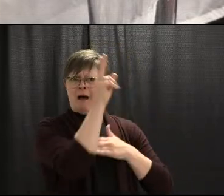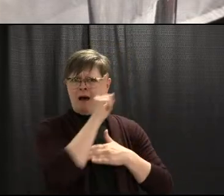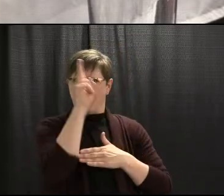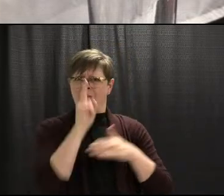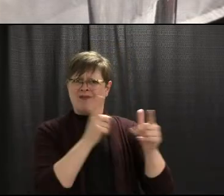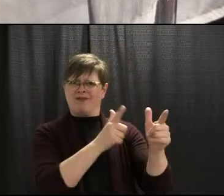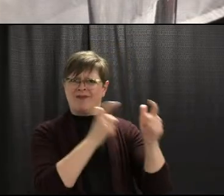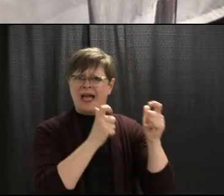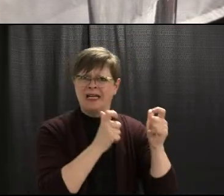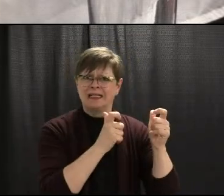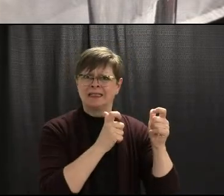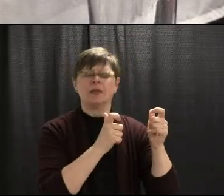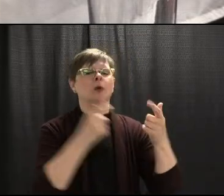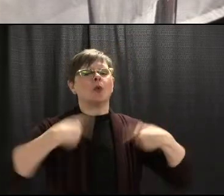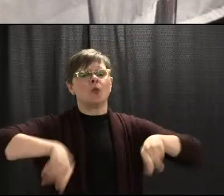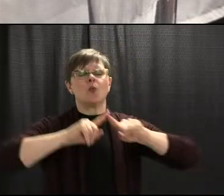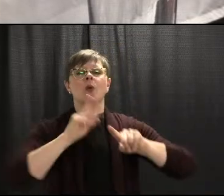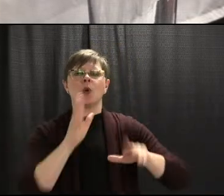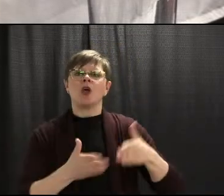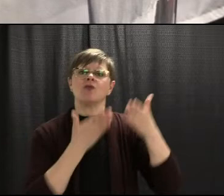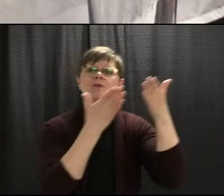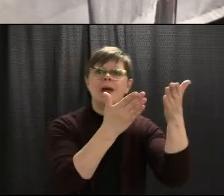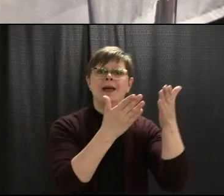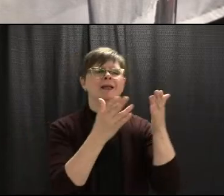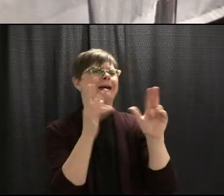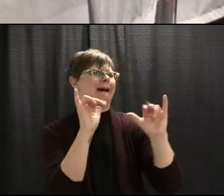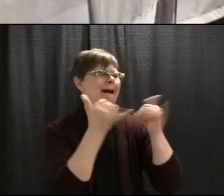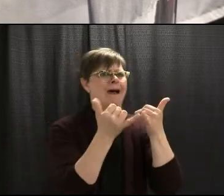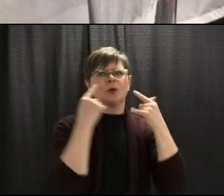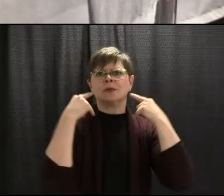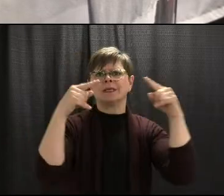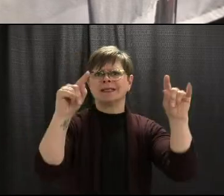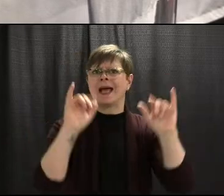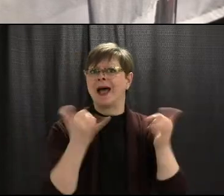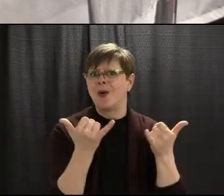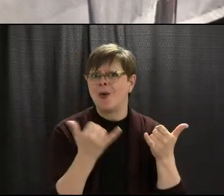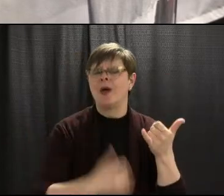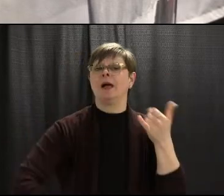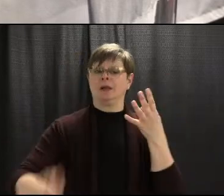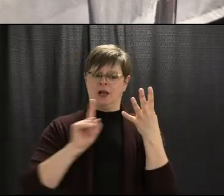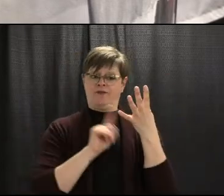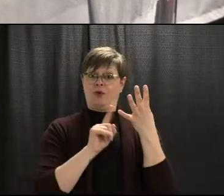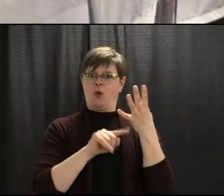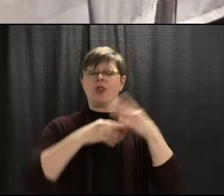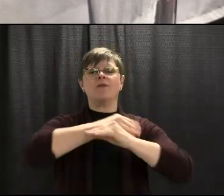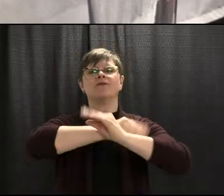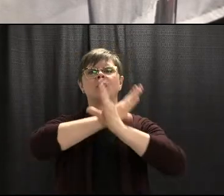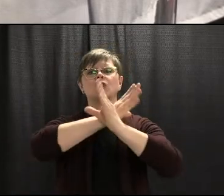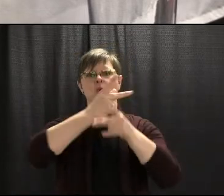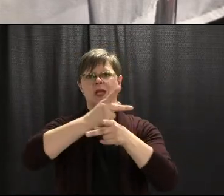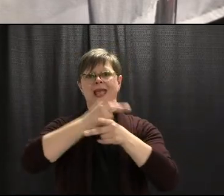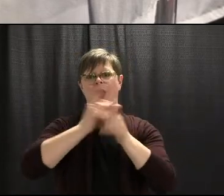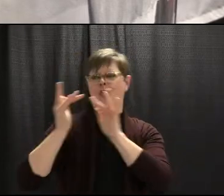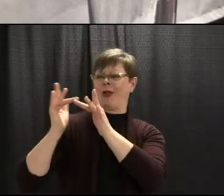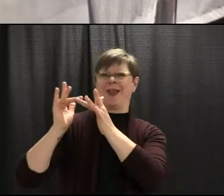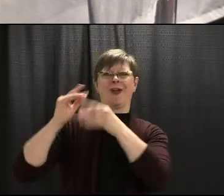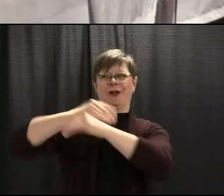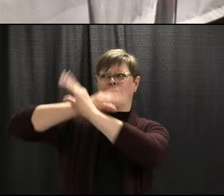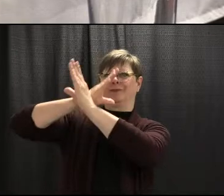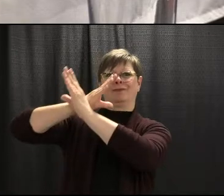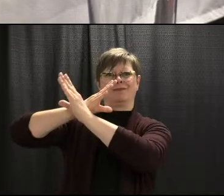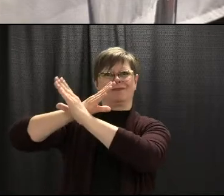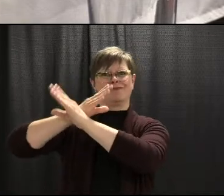recommendations around how we might do that are being met by the government. And then the fourth piece of it was virtual care, and the idea